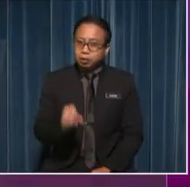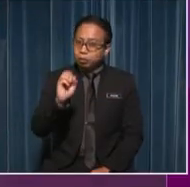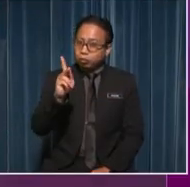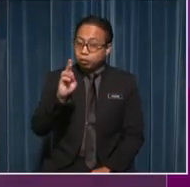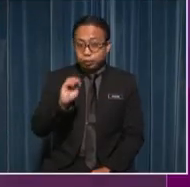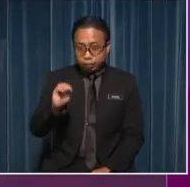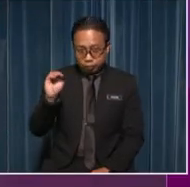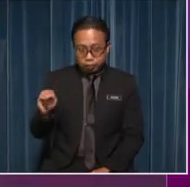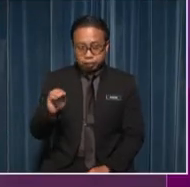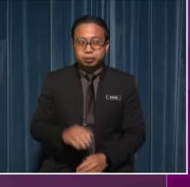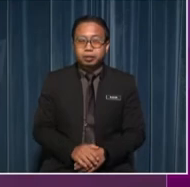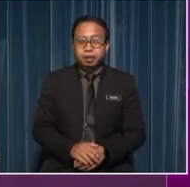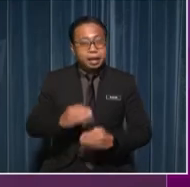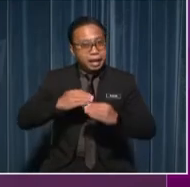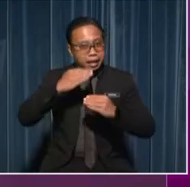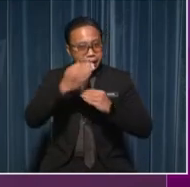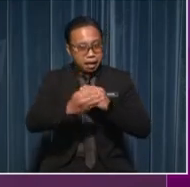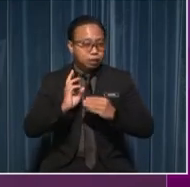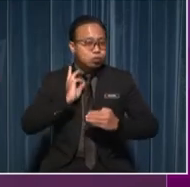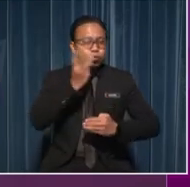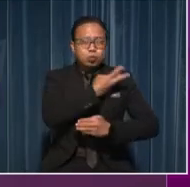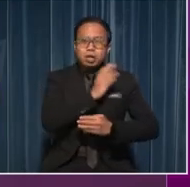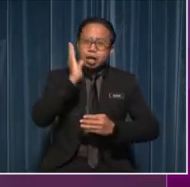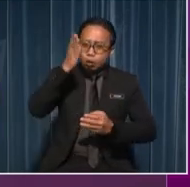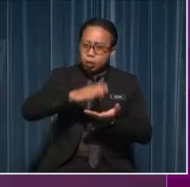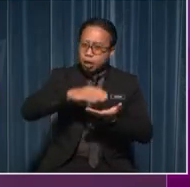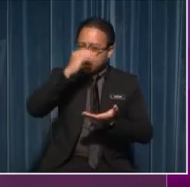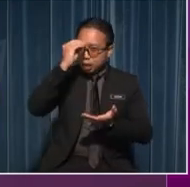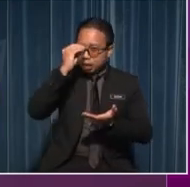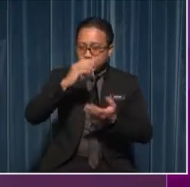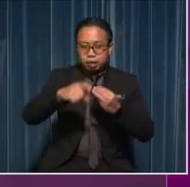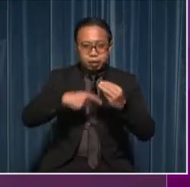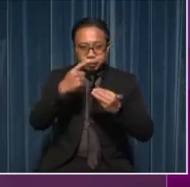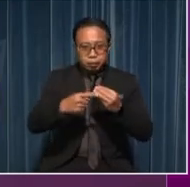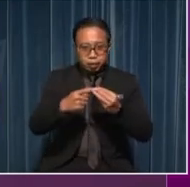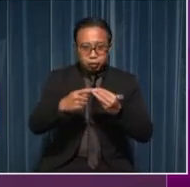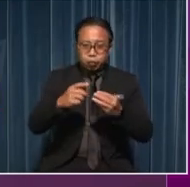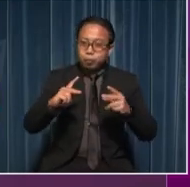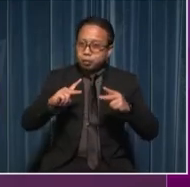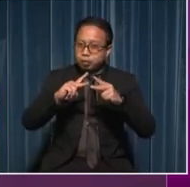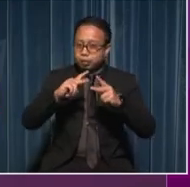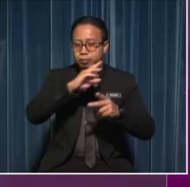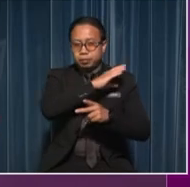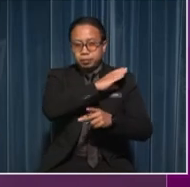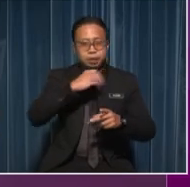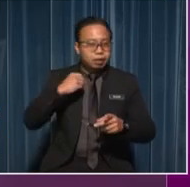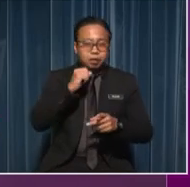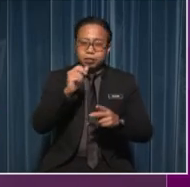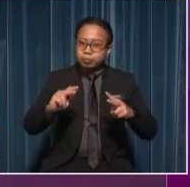Alright, pupils. Next, we will learn about prisms and non-prisms. Are you